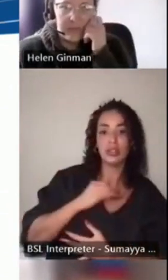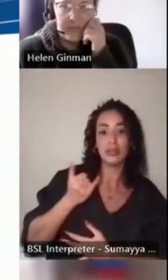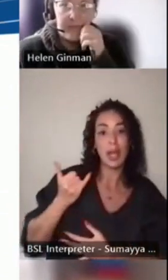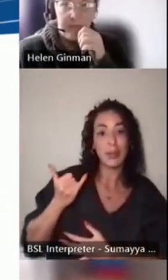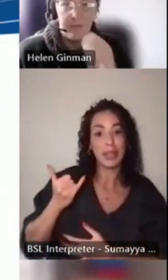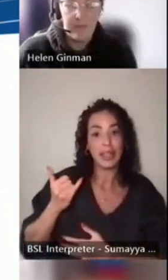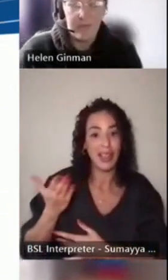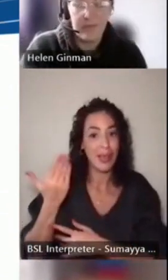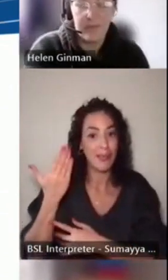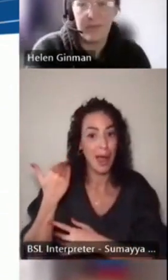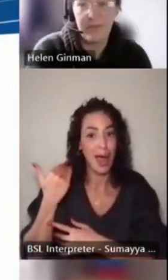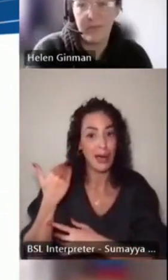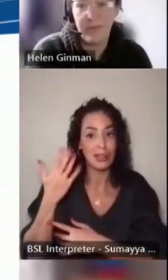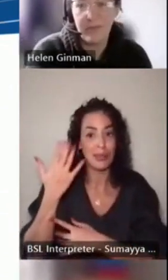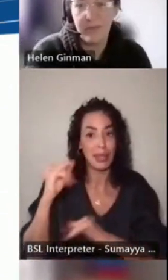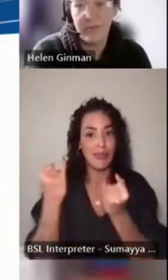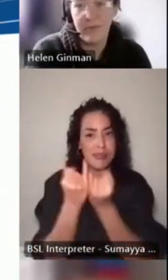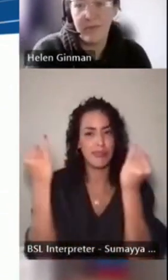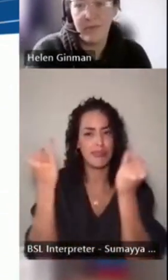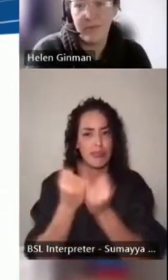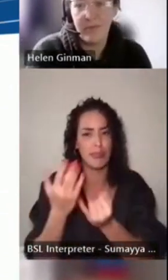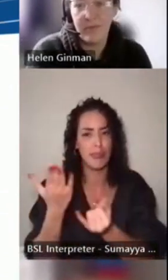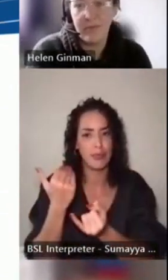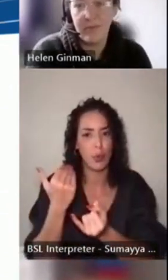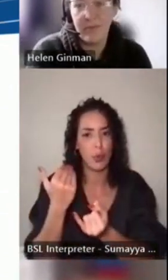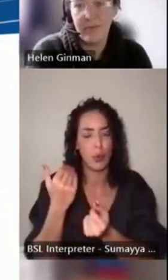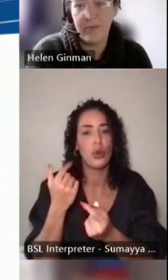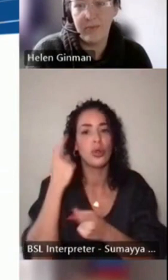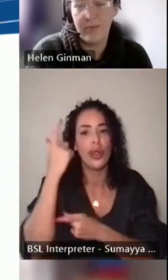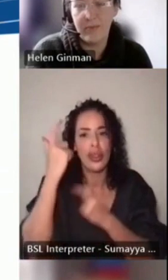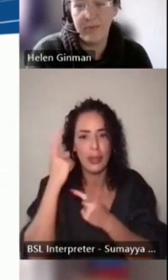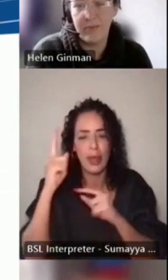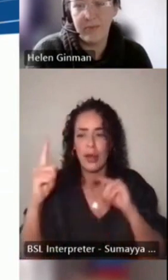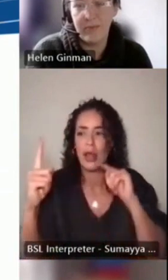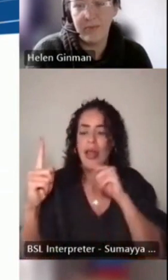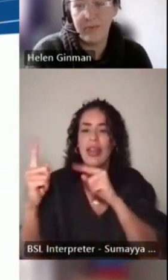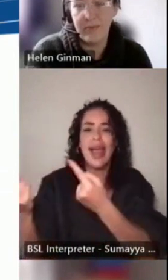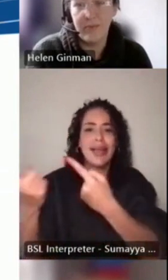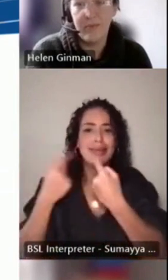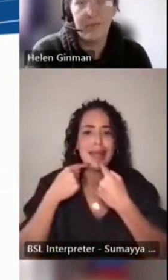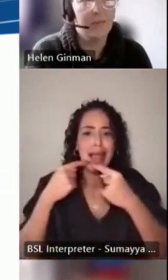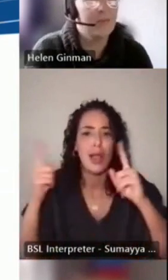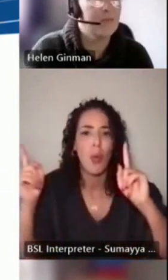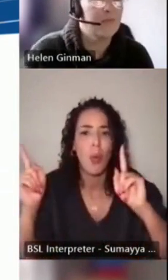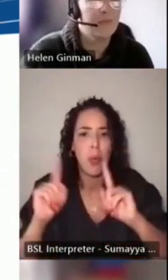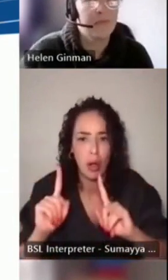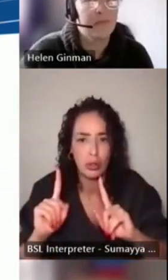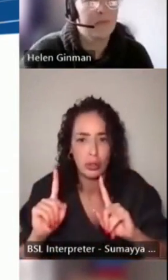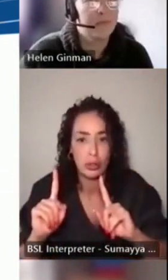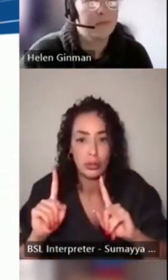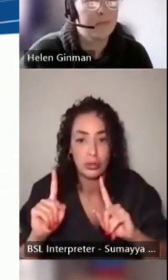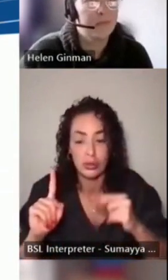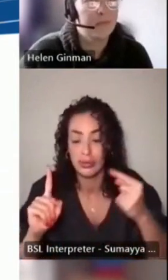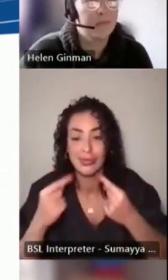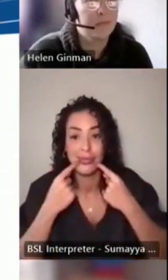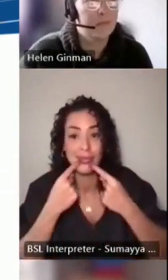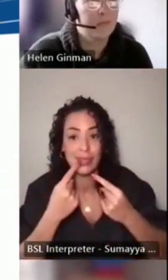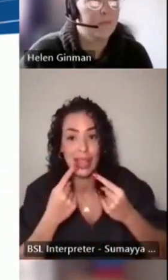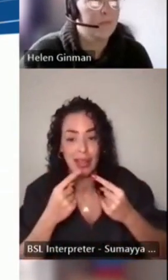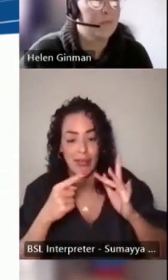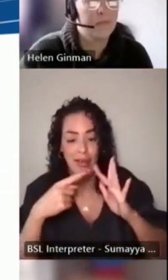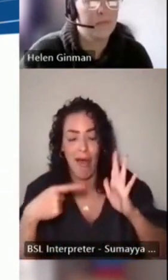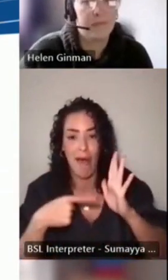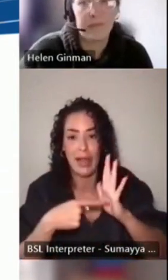sort of butted heads before. So it's actually thinking about, okay, well, what is their core argument in this? Their core argument is that maybe the